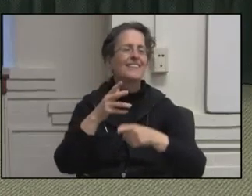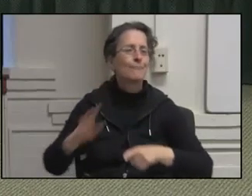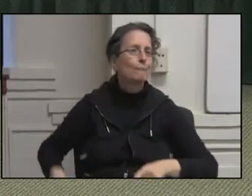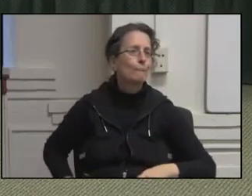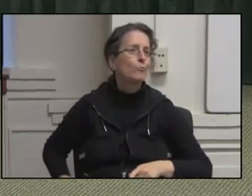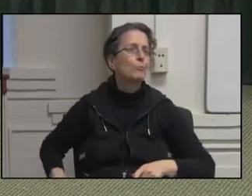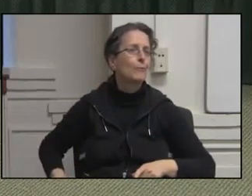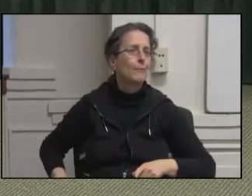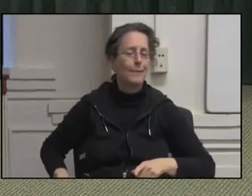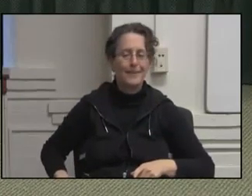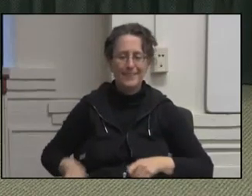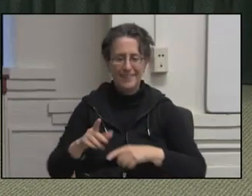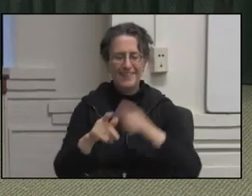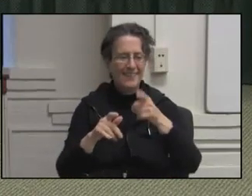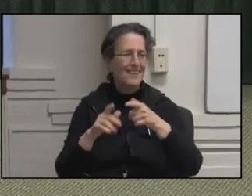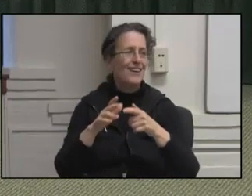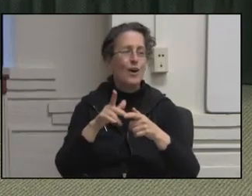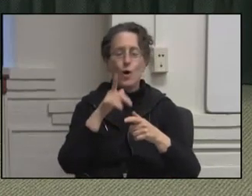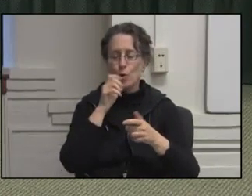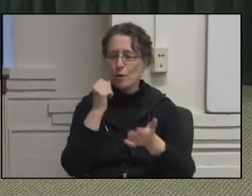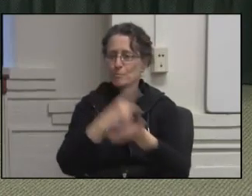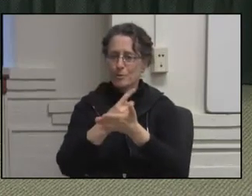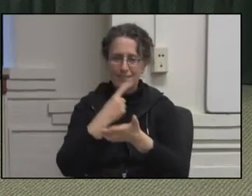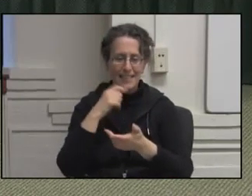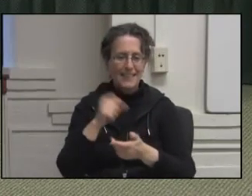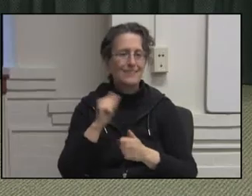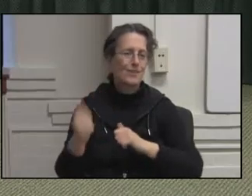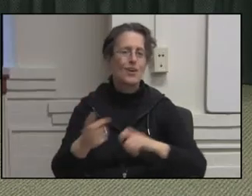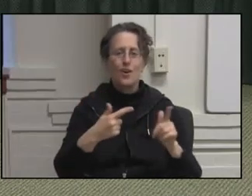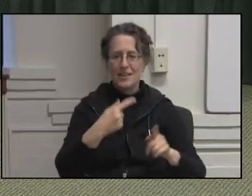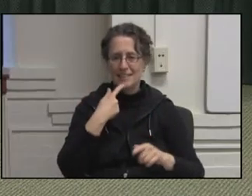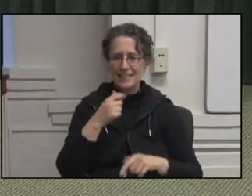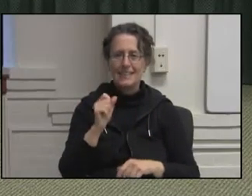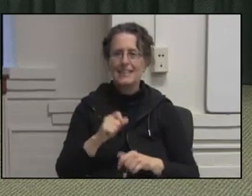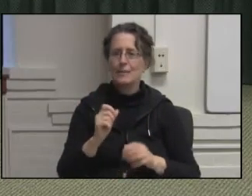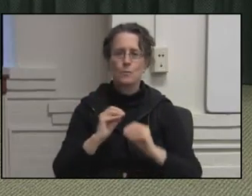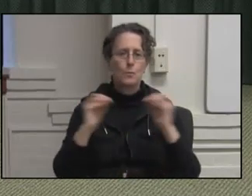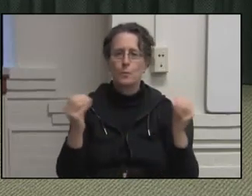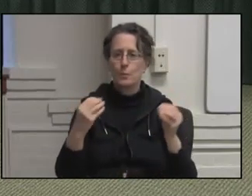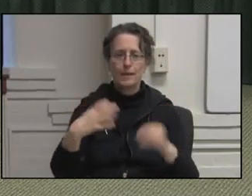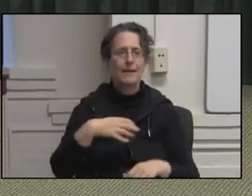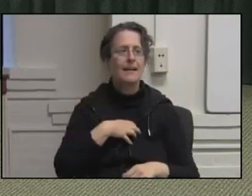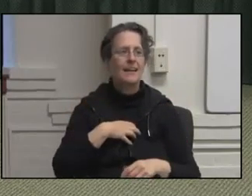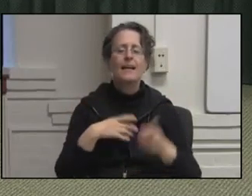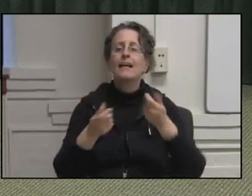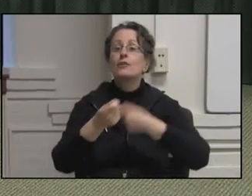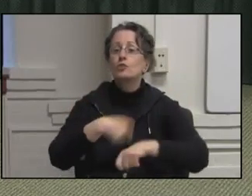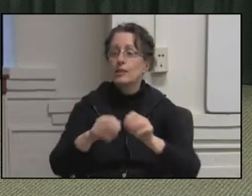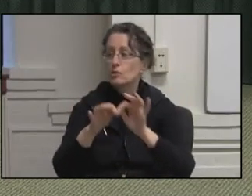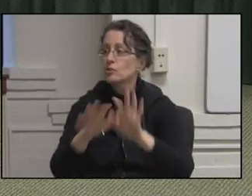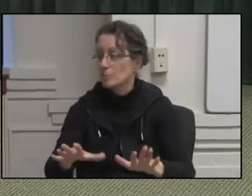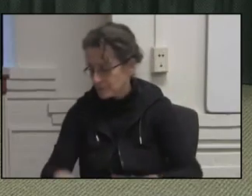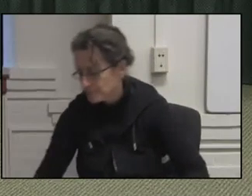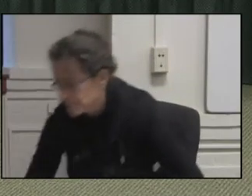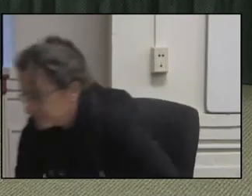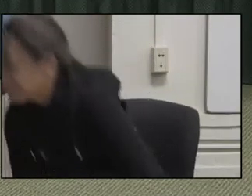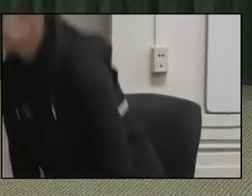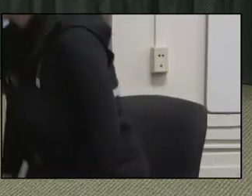All those in favor of that motion? Yay. Aye. Aye. Any opposed? Okay, motion carries. Thank you very